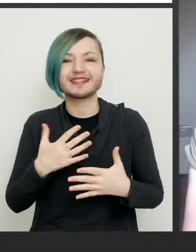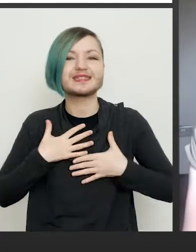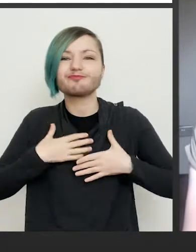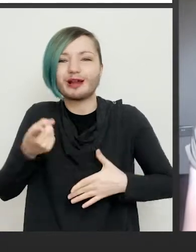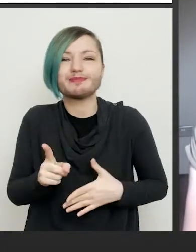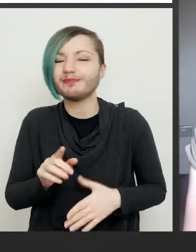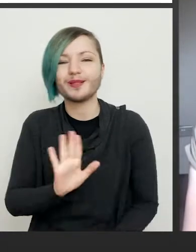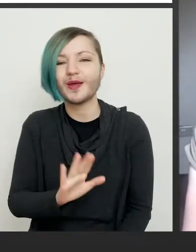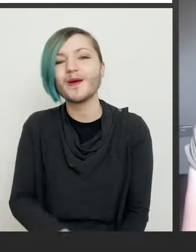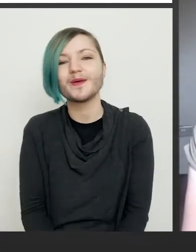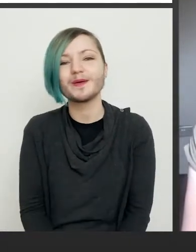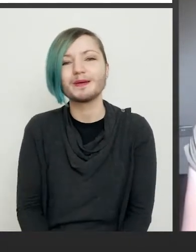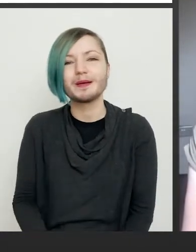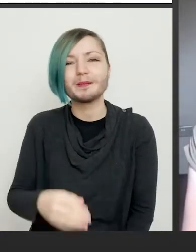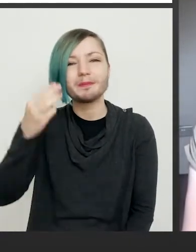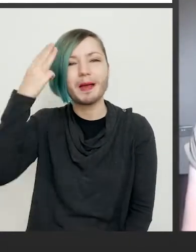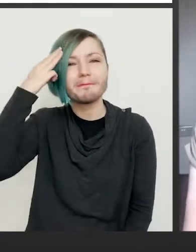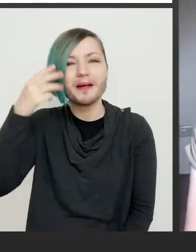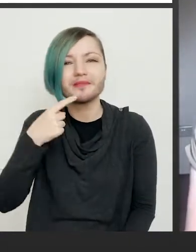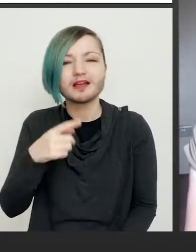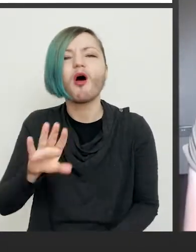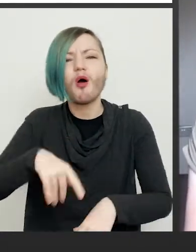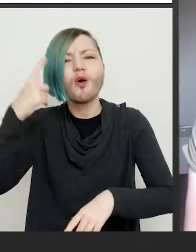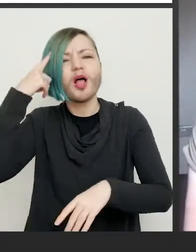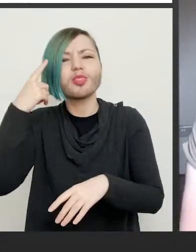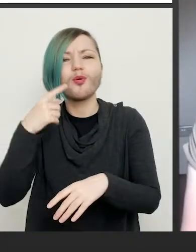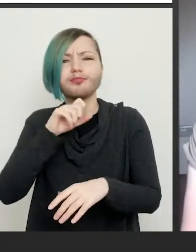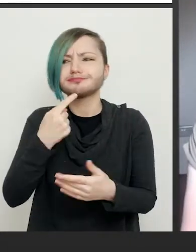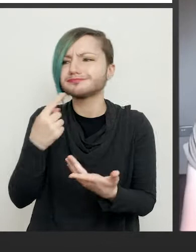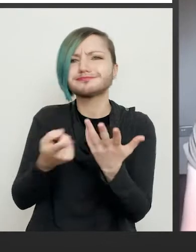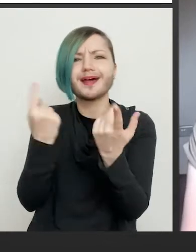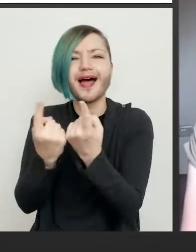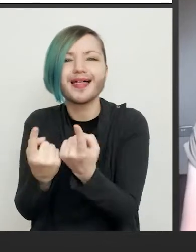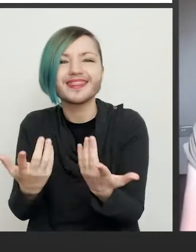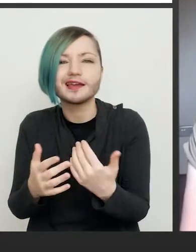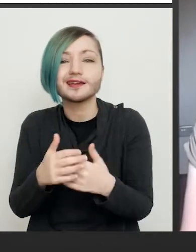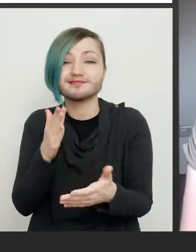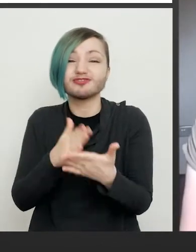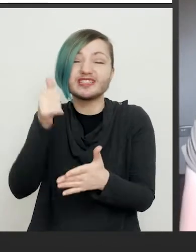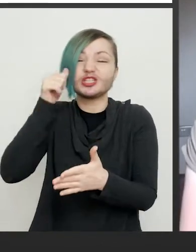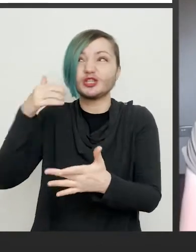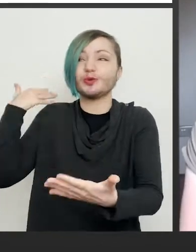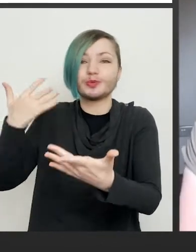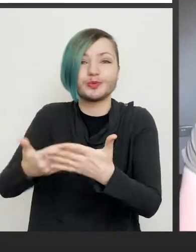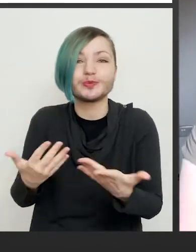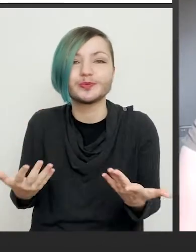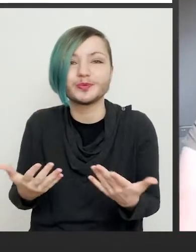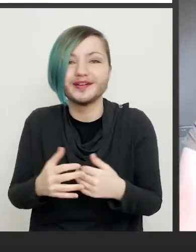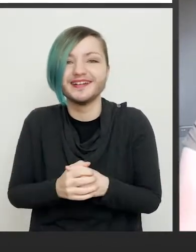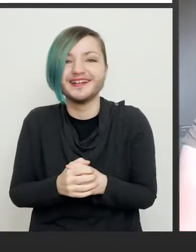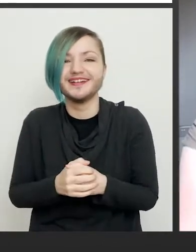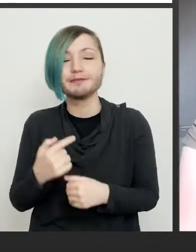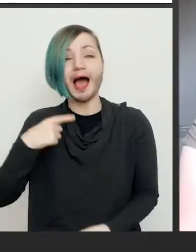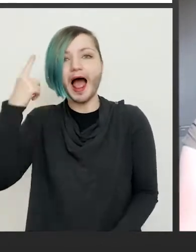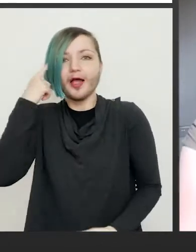like, oh, I thought you were going to tell me something else, like she knew all along, actually, as it turned out. I